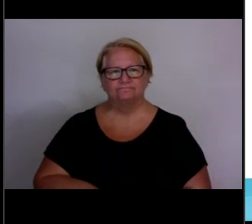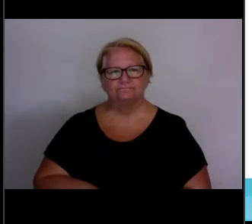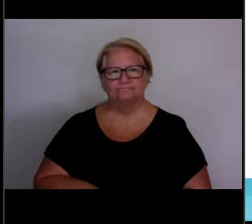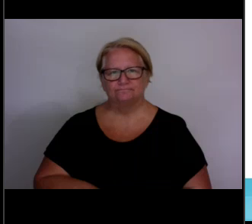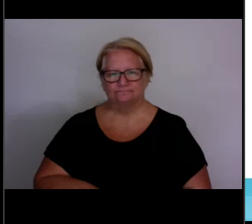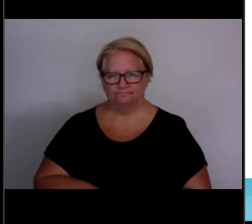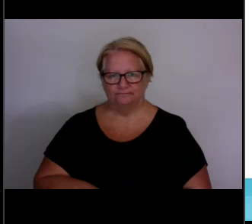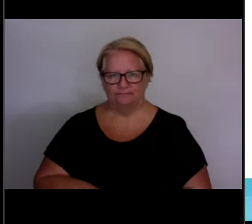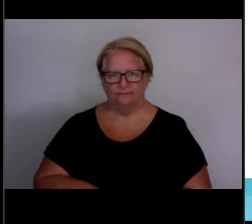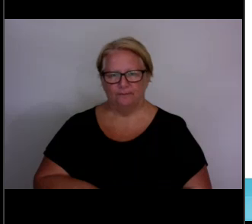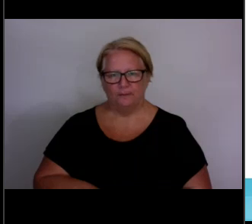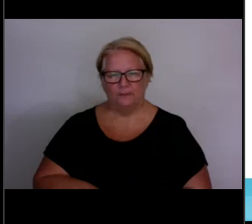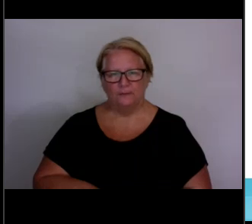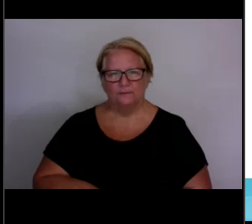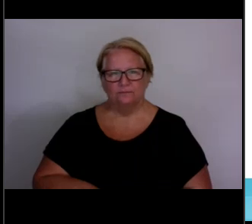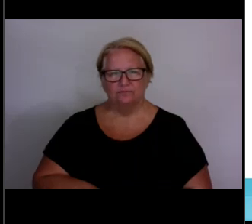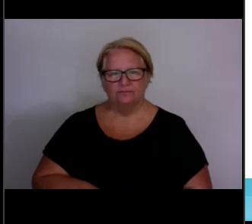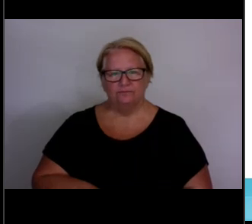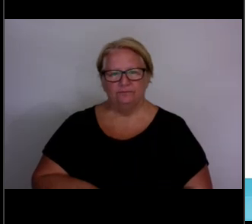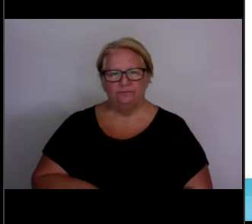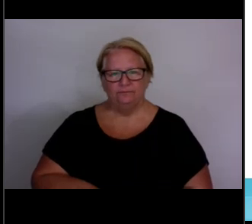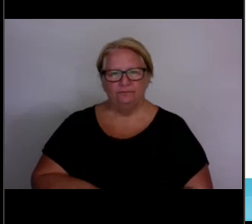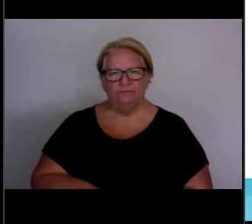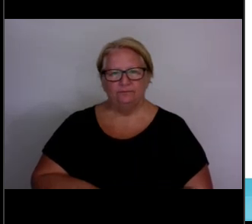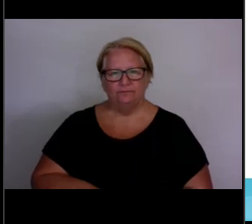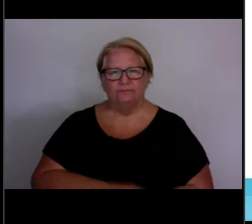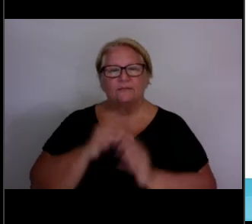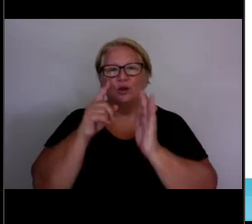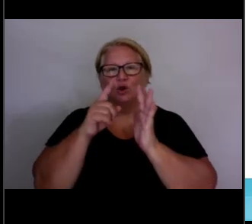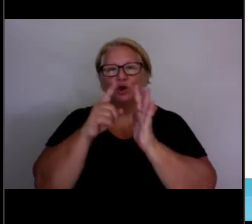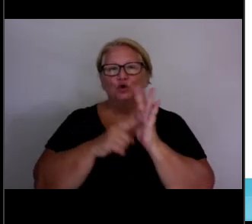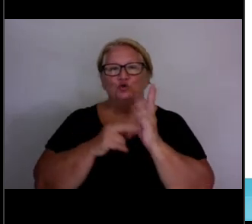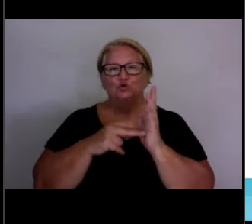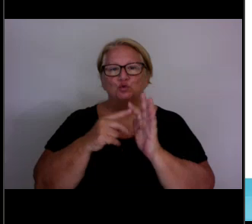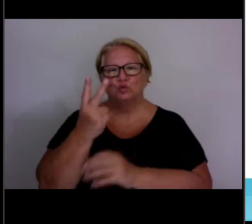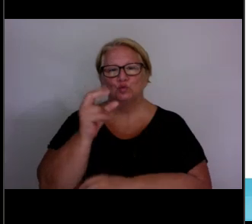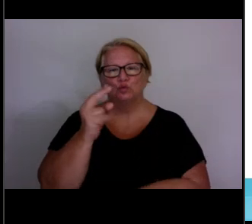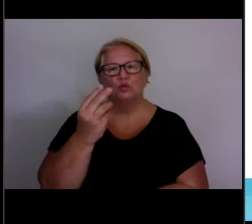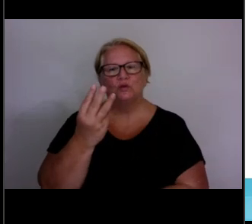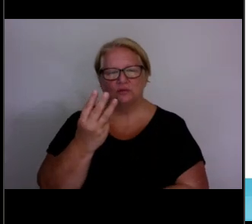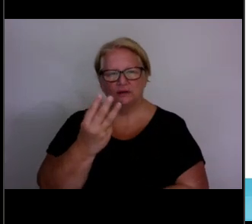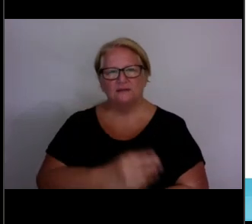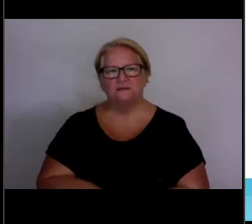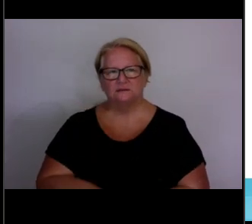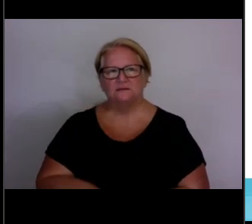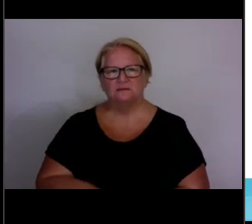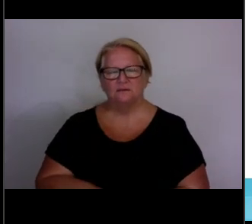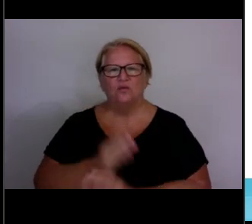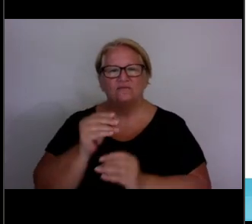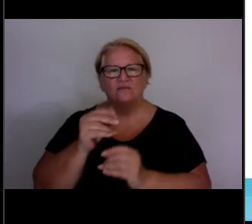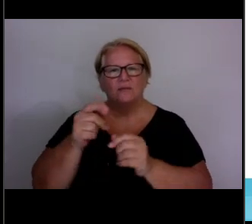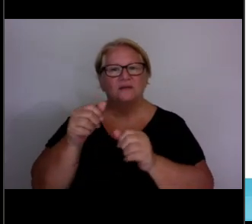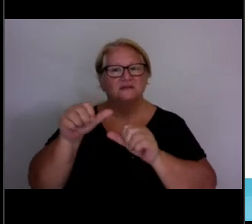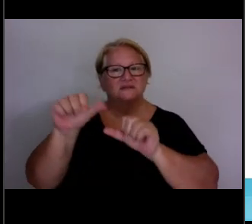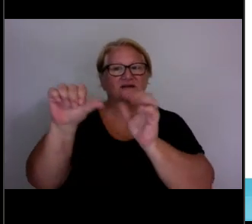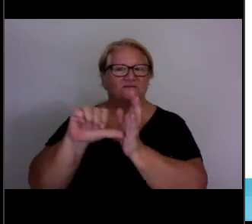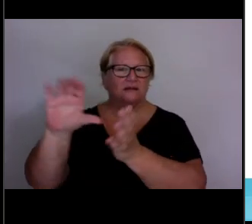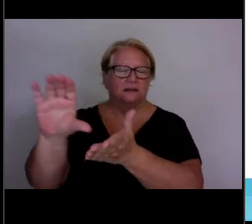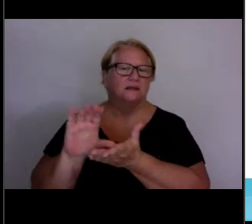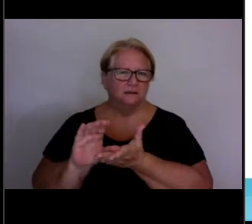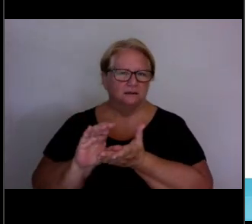So in 2023, June 2023, as a result of a successful funding bid,